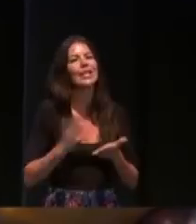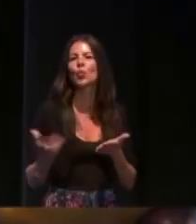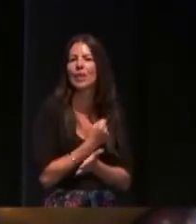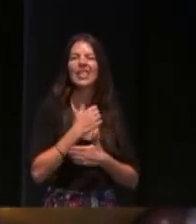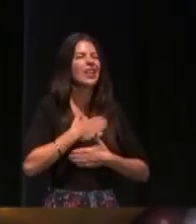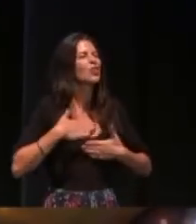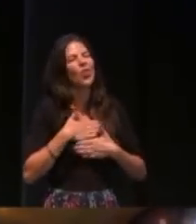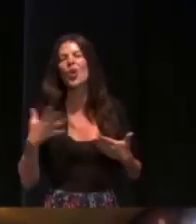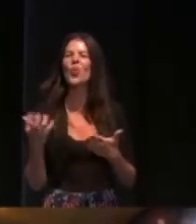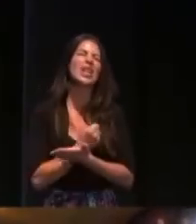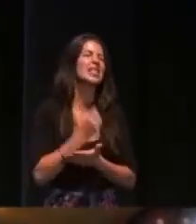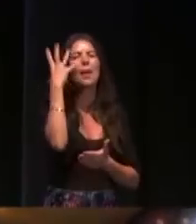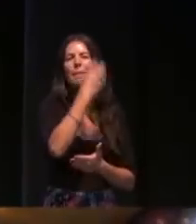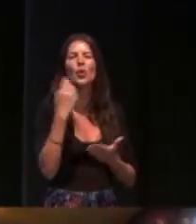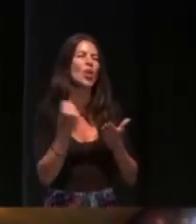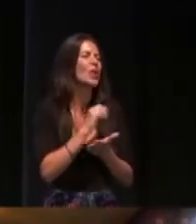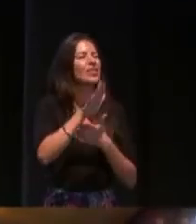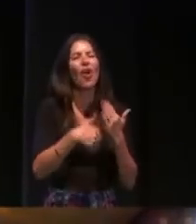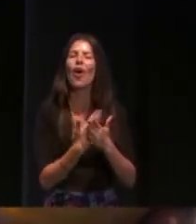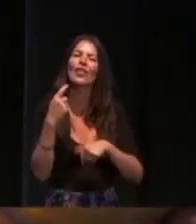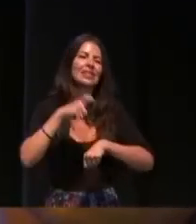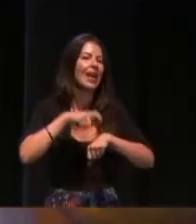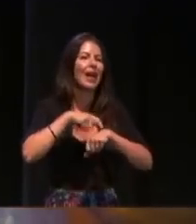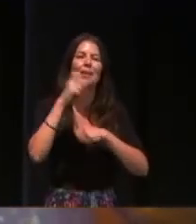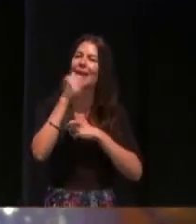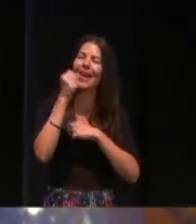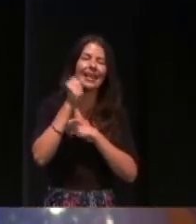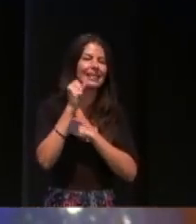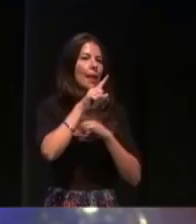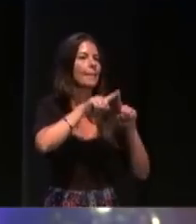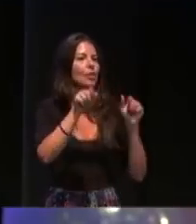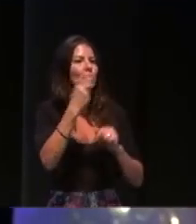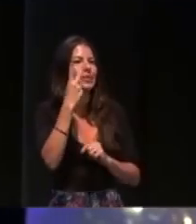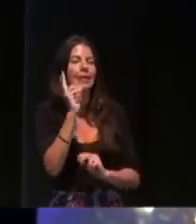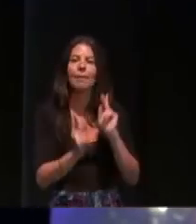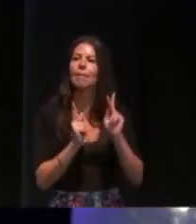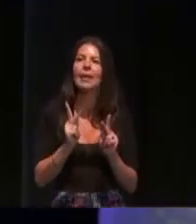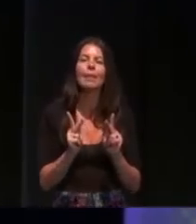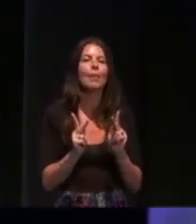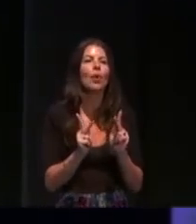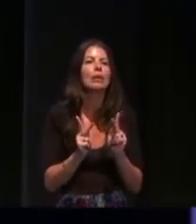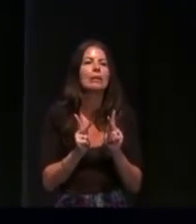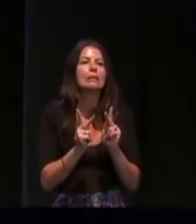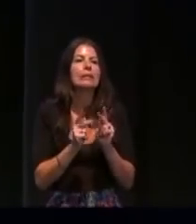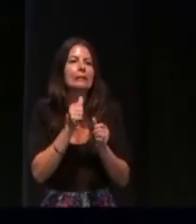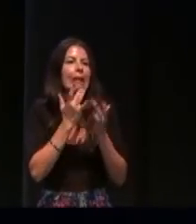Joy wins. Beauty wins all the time. But you see people just capitulating,